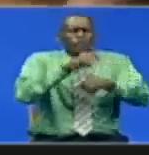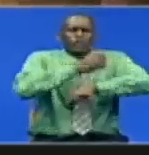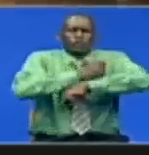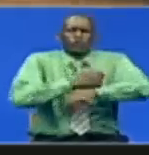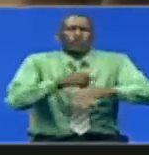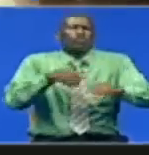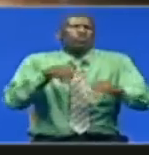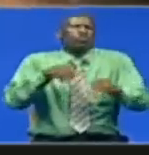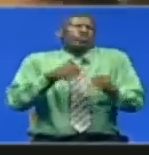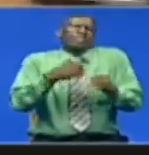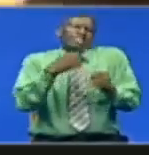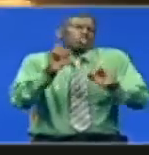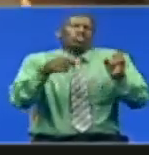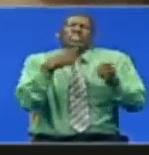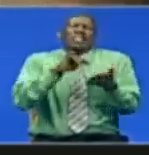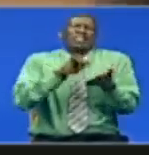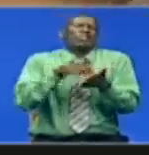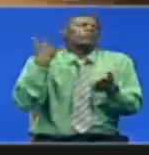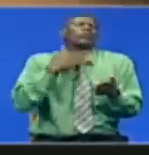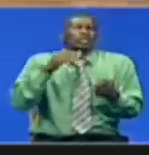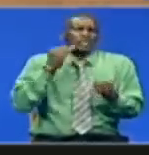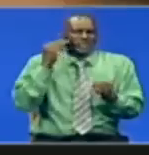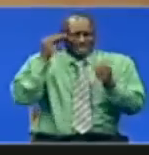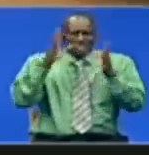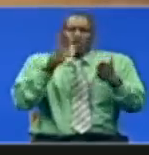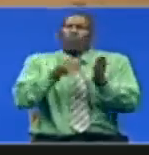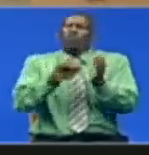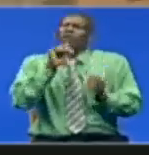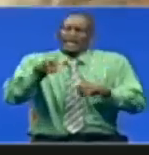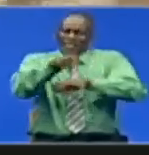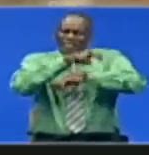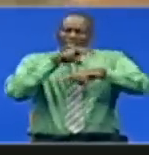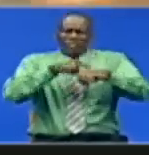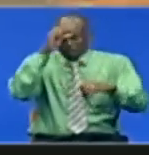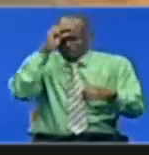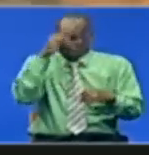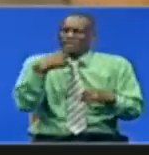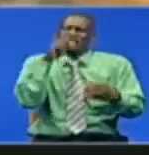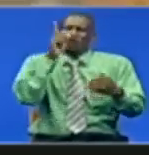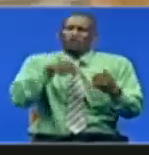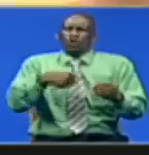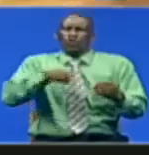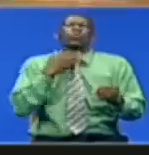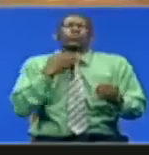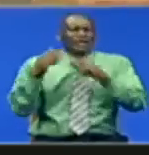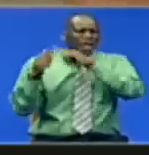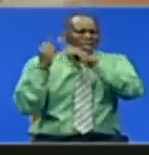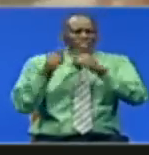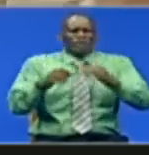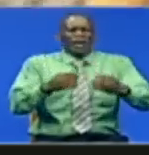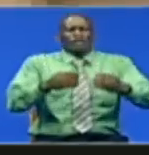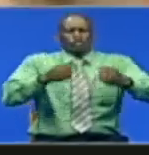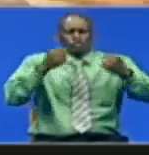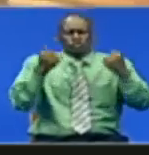want this principal. All we are asking the national government, we want an equivalent principal